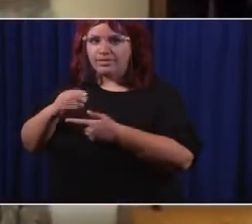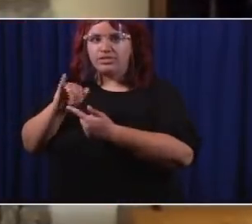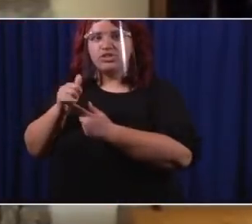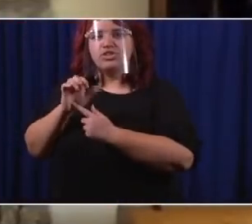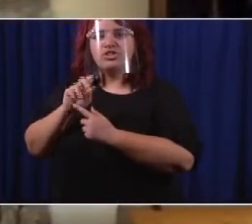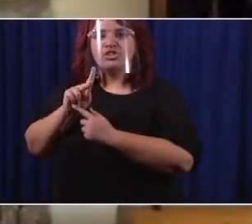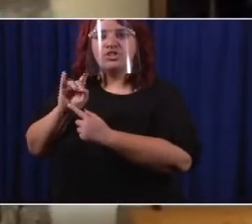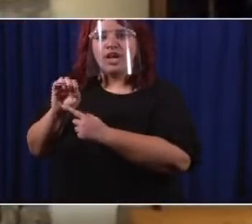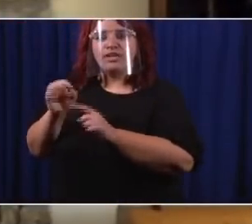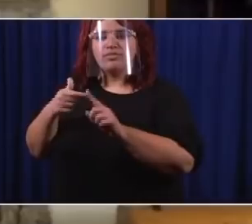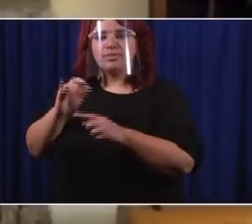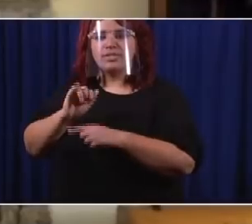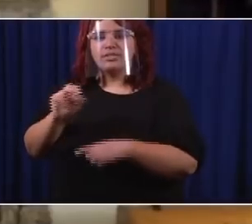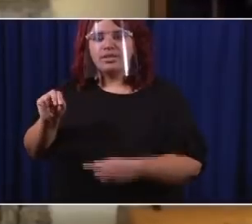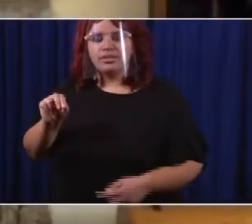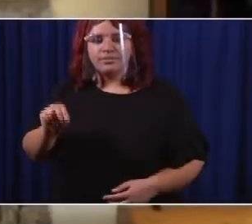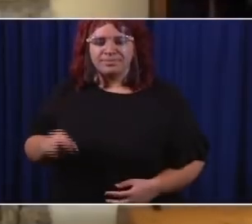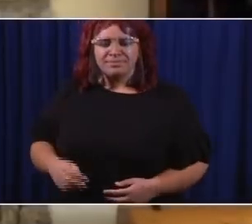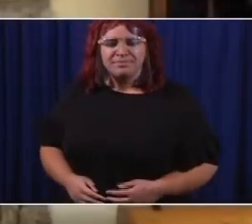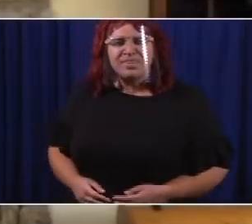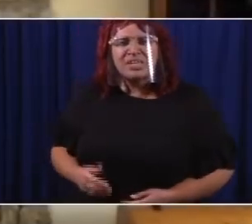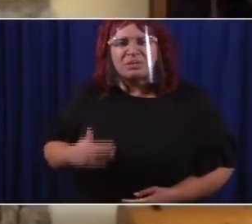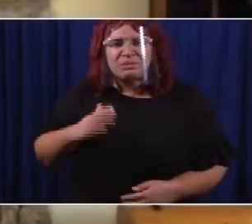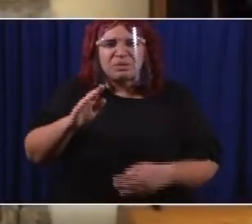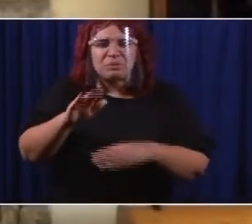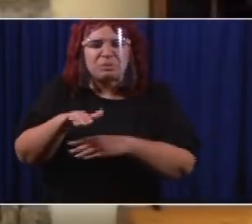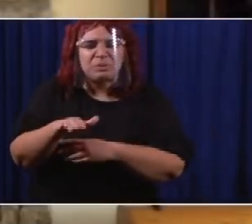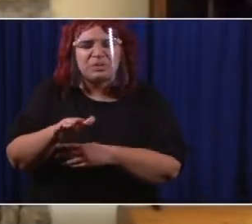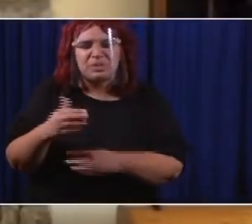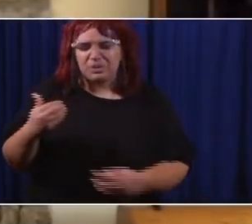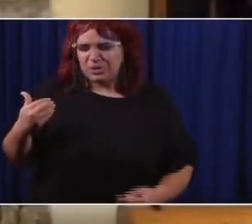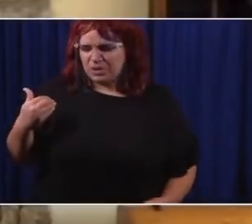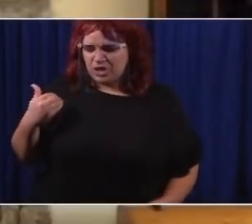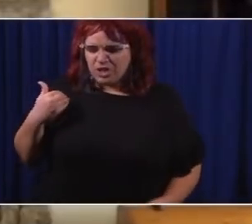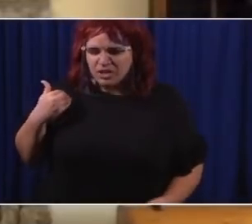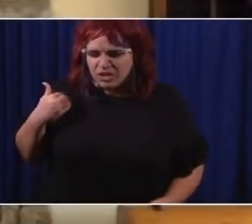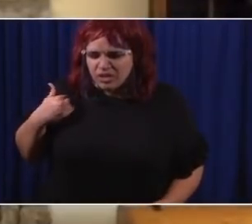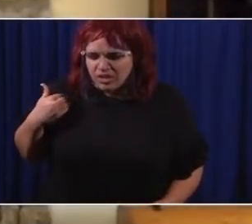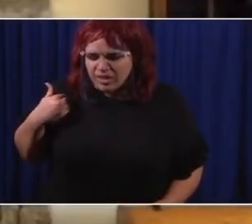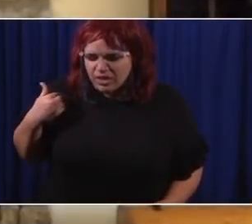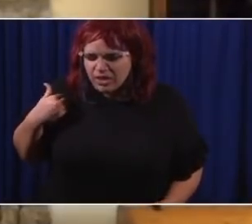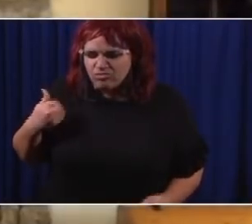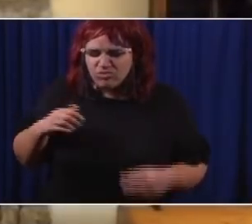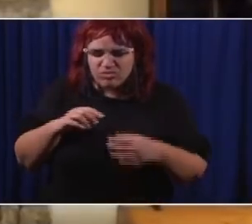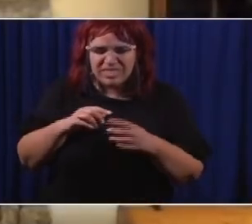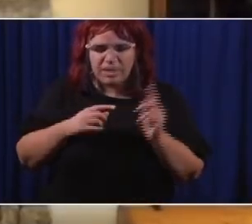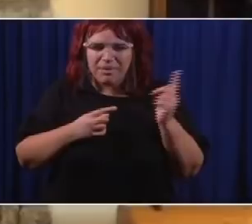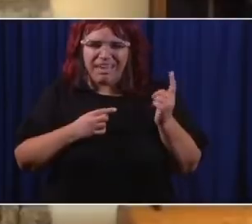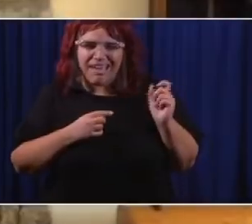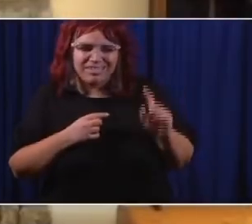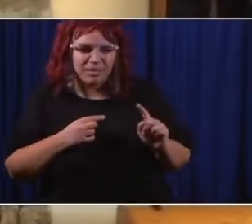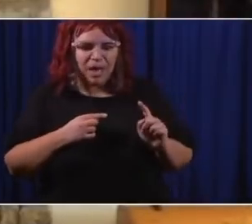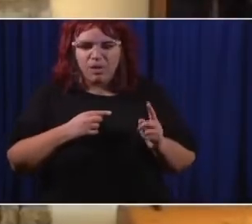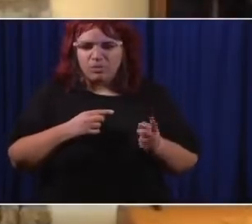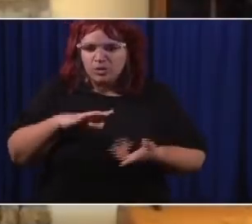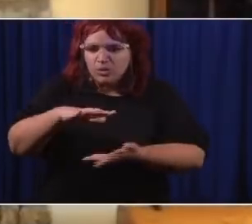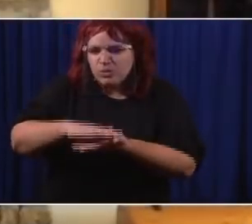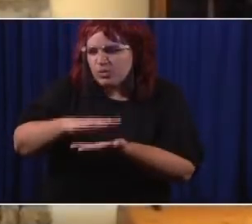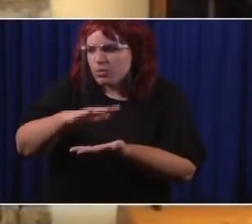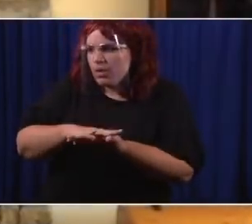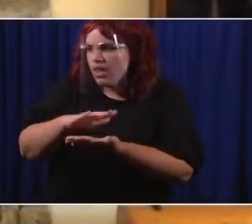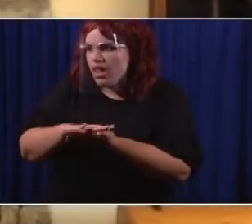I'm going to go back to something you said earlier. You were talking about concerns about kids being out of school and not learning well in the virtual